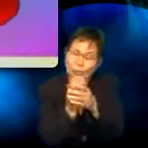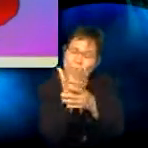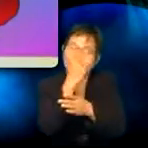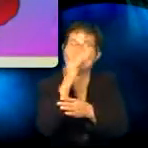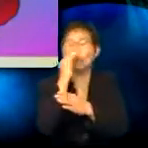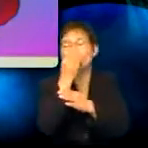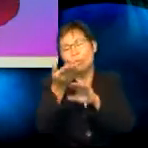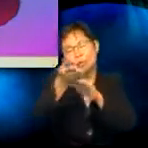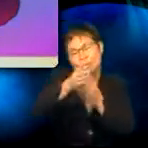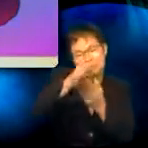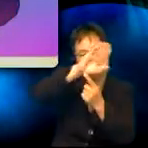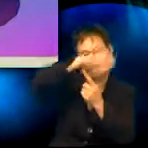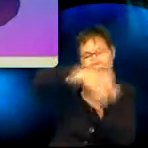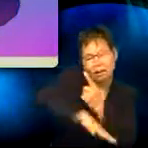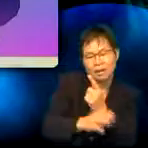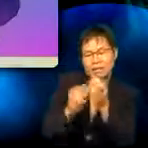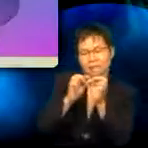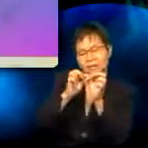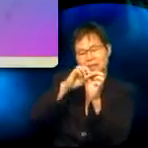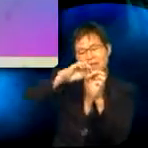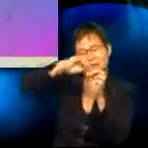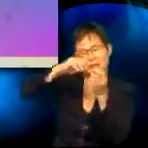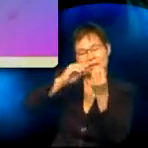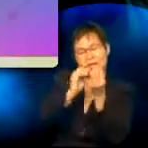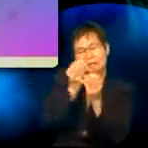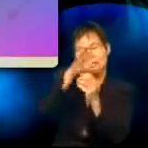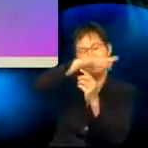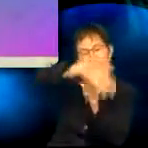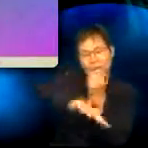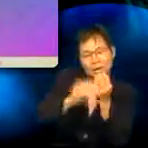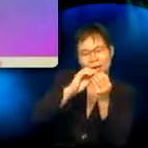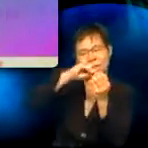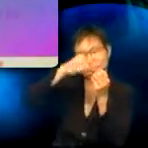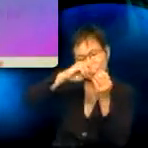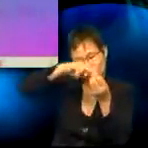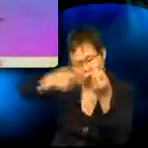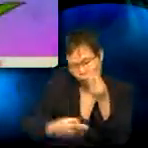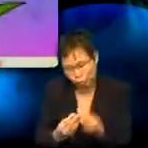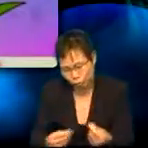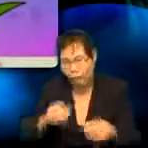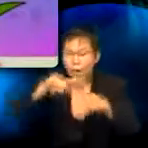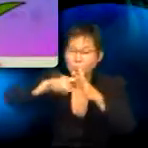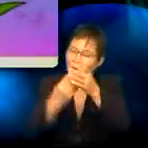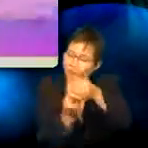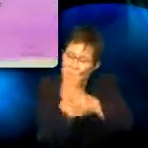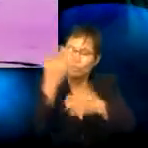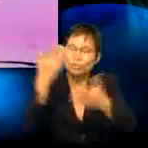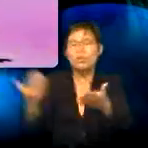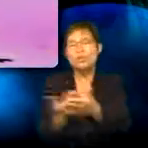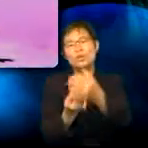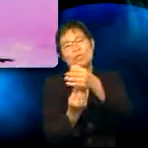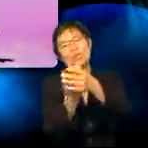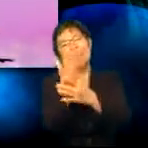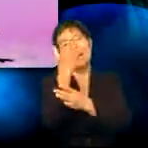the seed falls to the ground and begins to grow into a new plant. Got it?